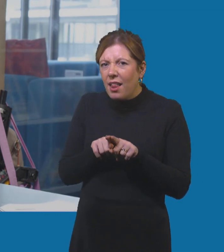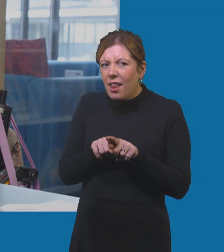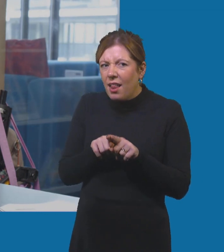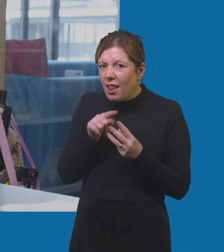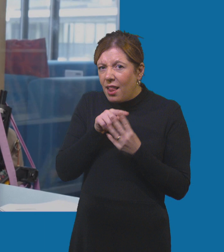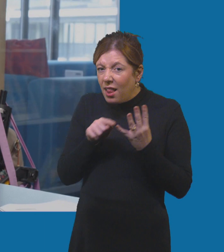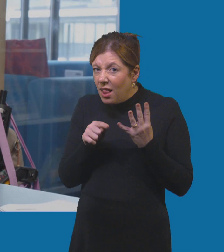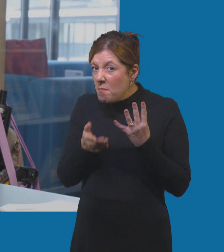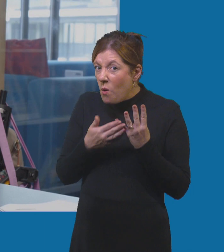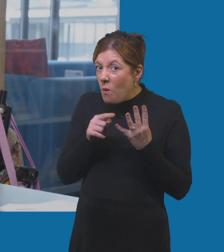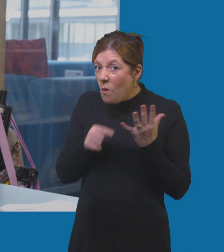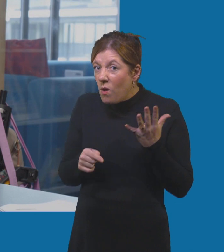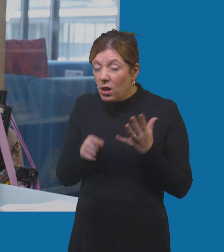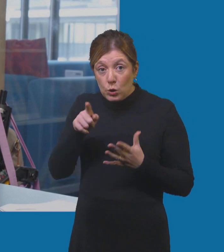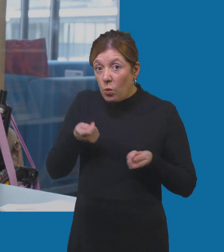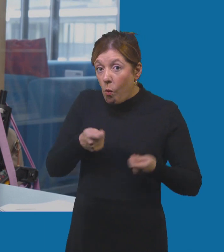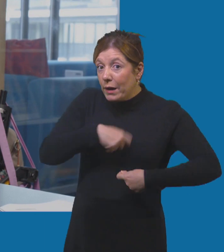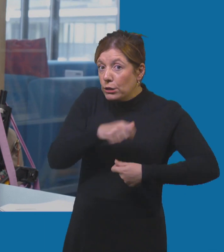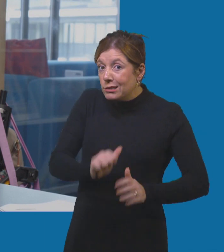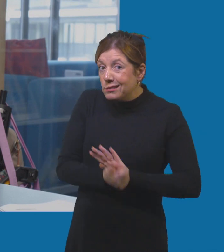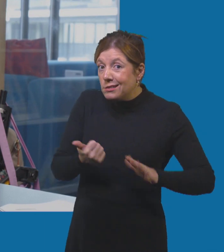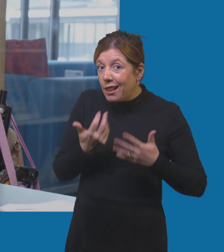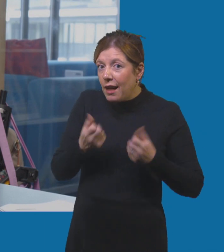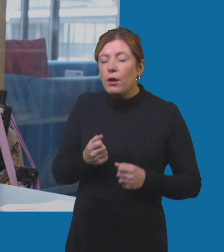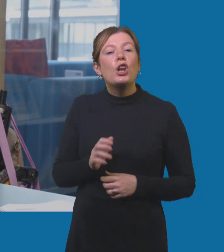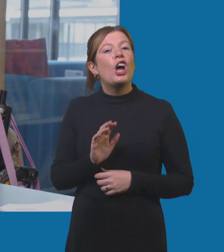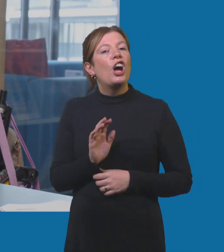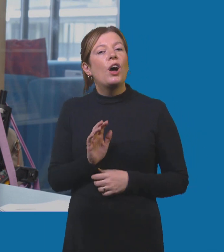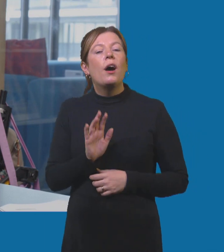anything else? Are you a whiz in the kitchen or?